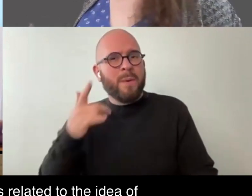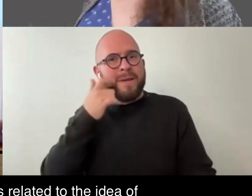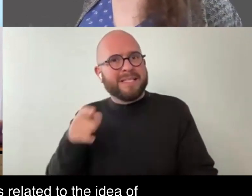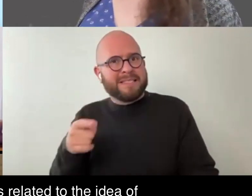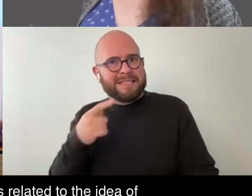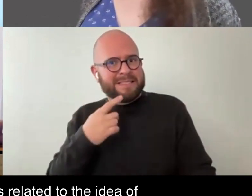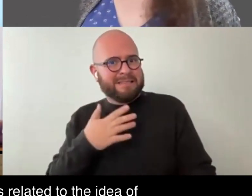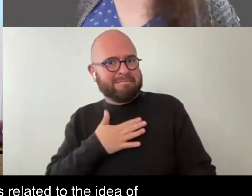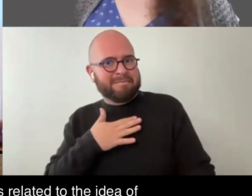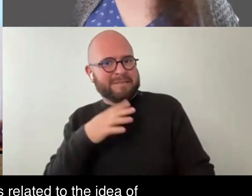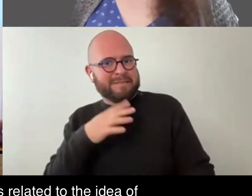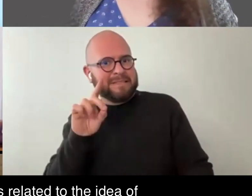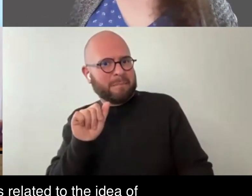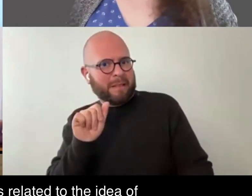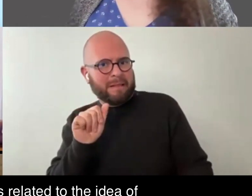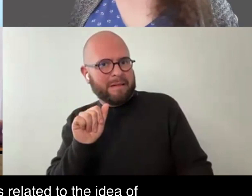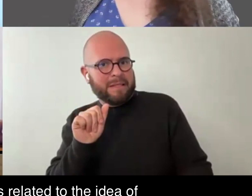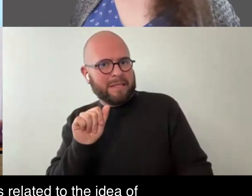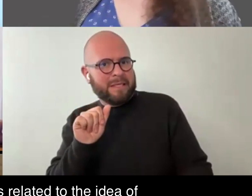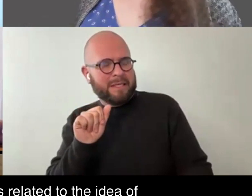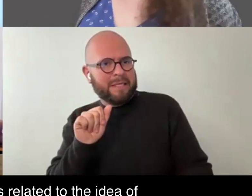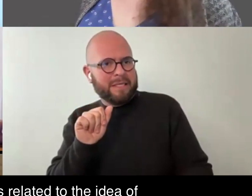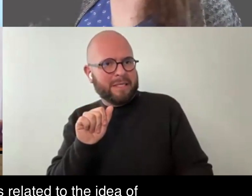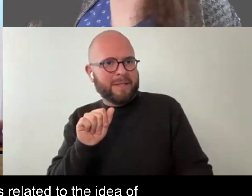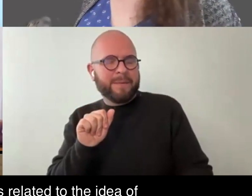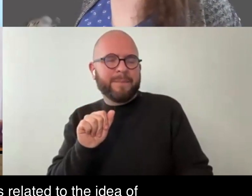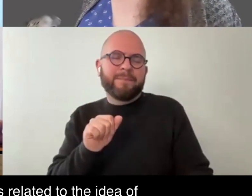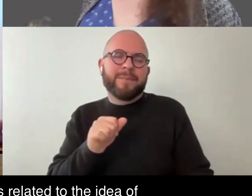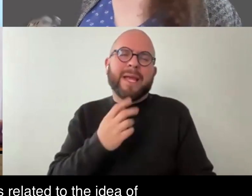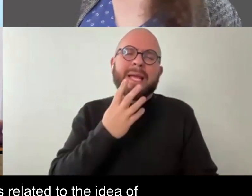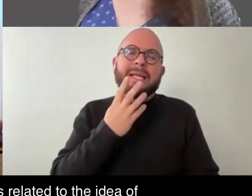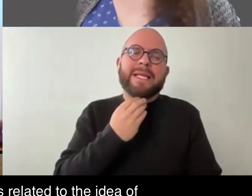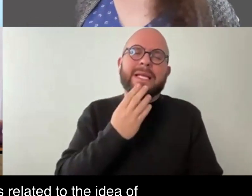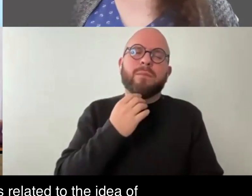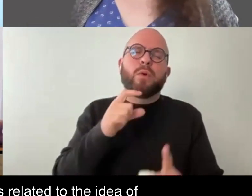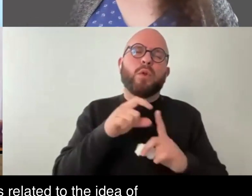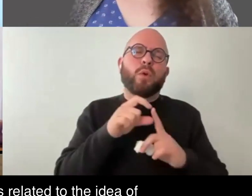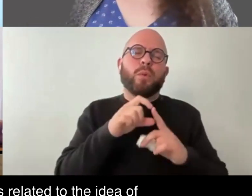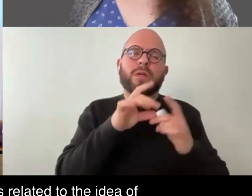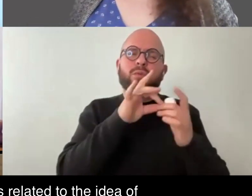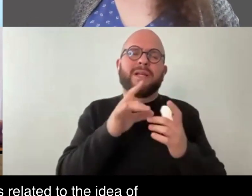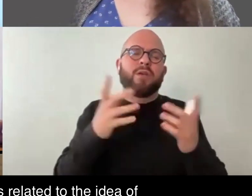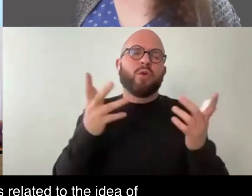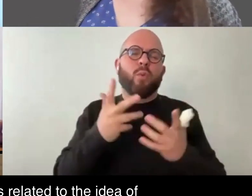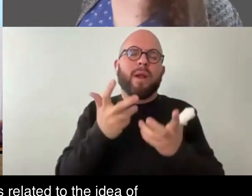in Hebrew, the word is related to the idea of a heavy tongue, right?